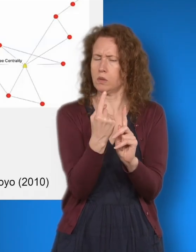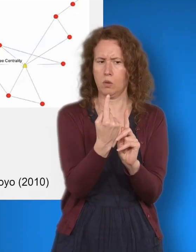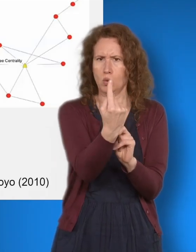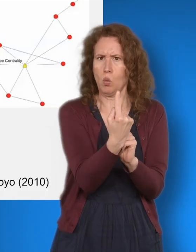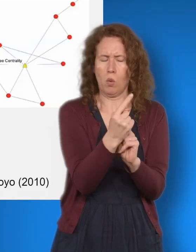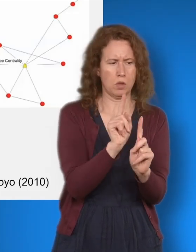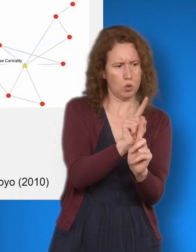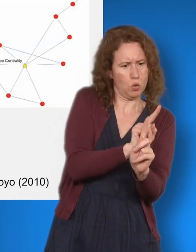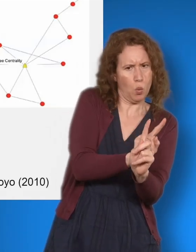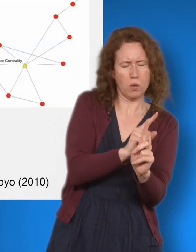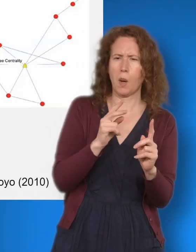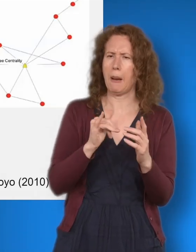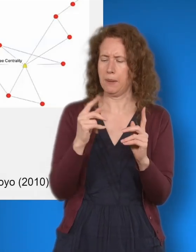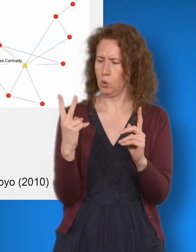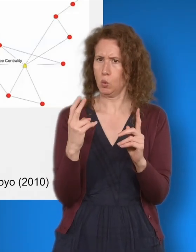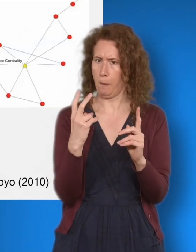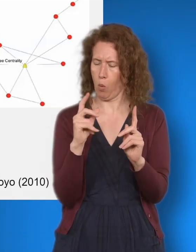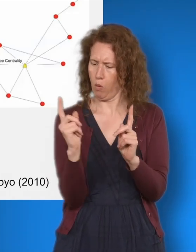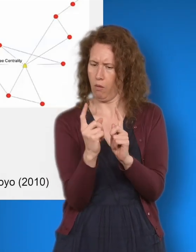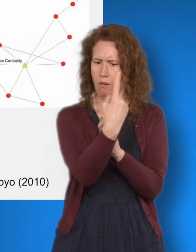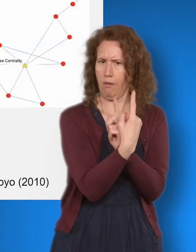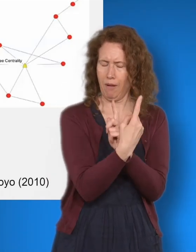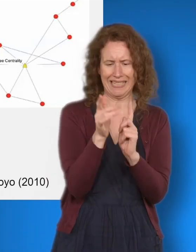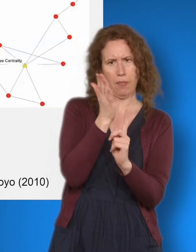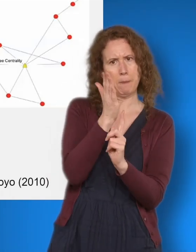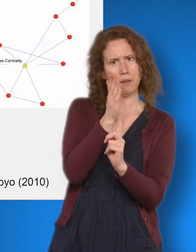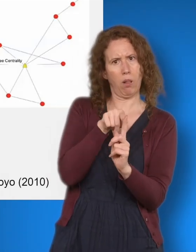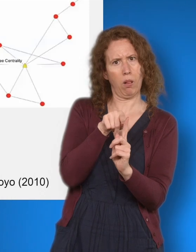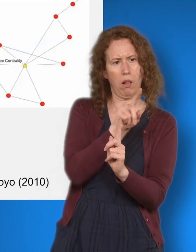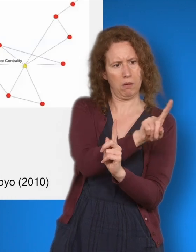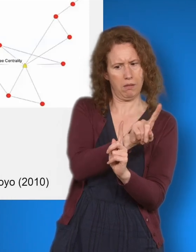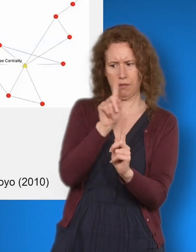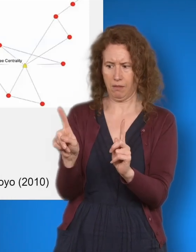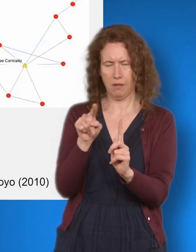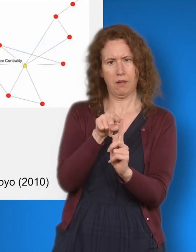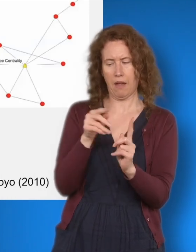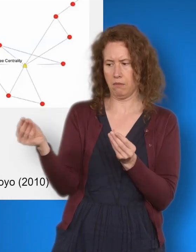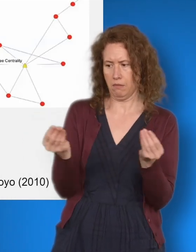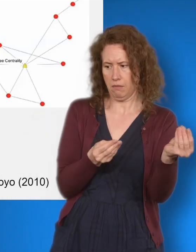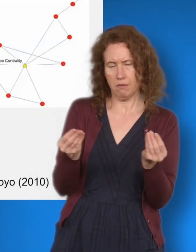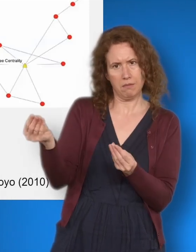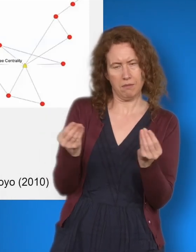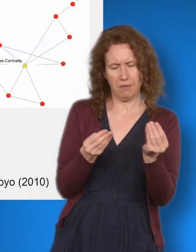between two other actors in the network. It captures an actor's